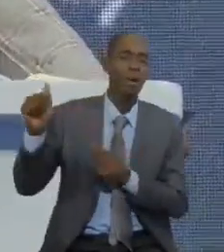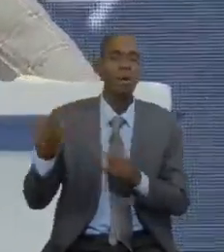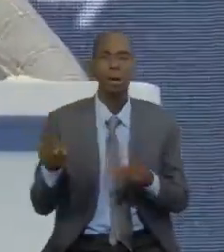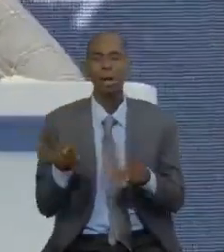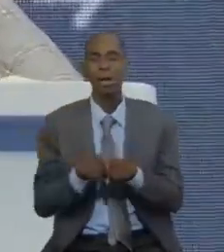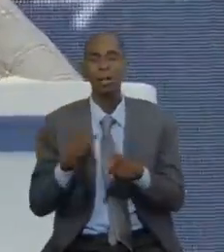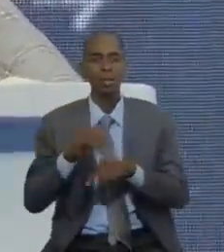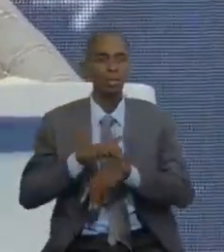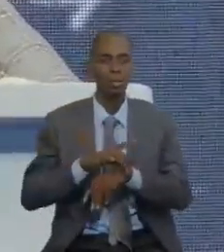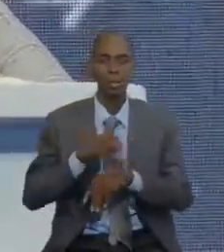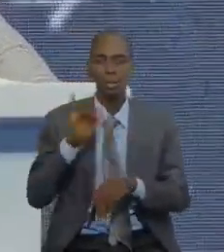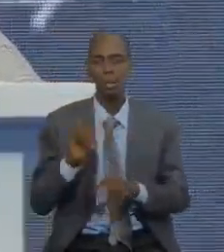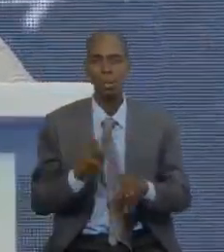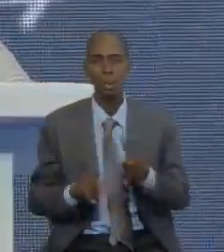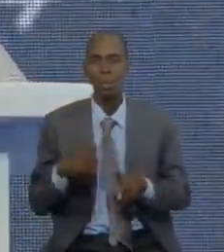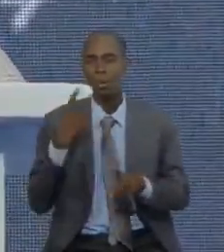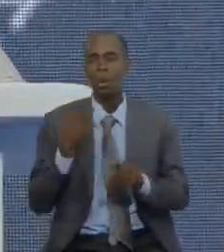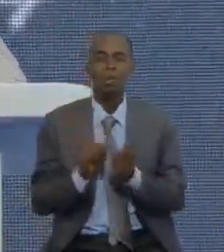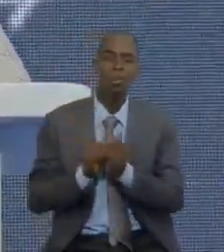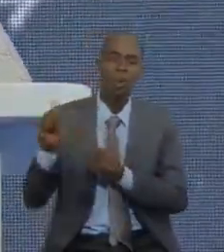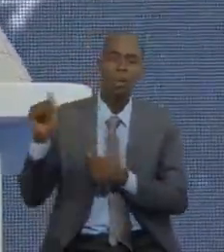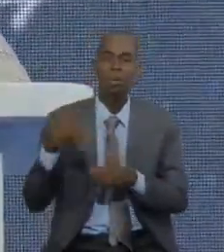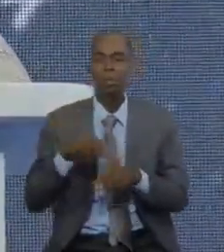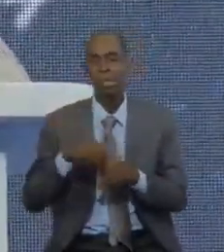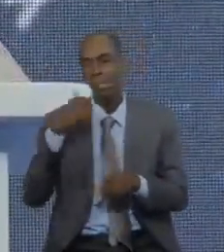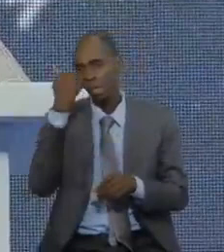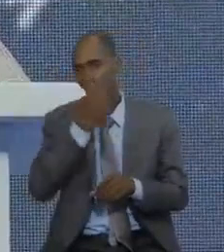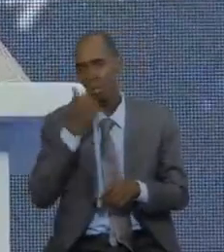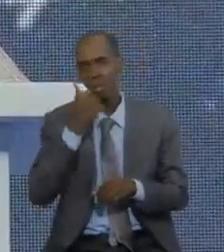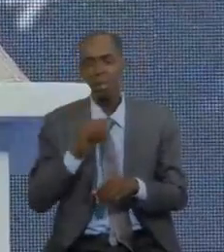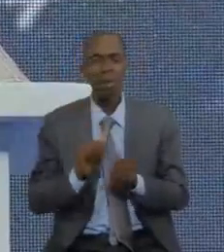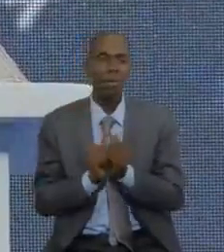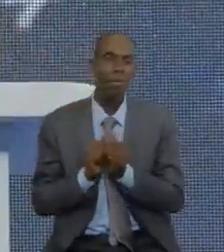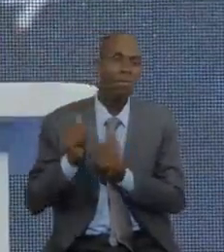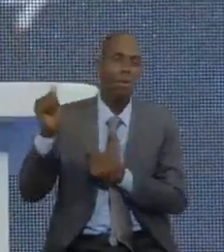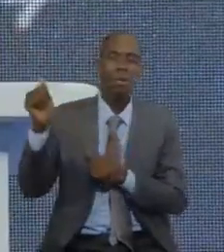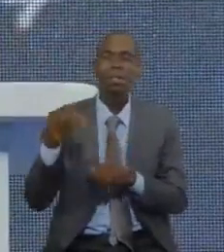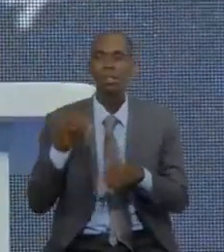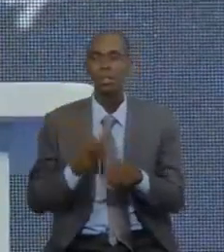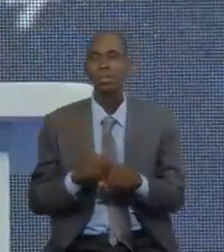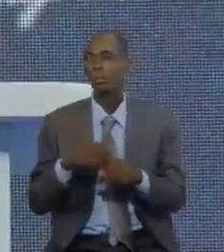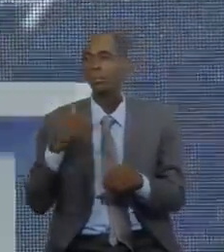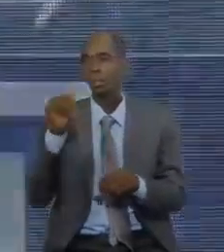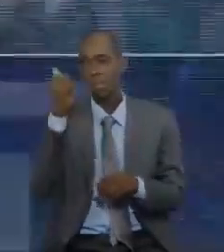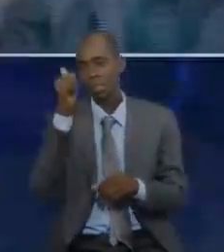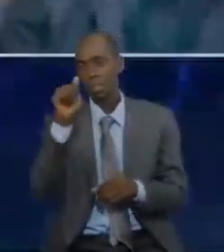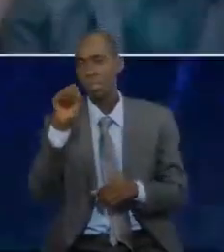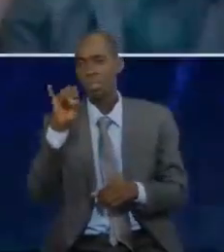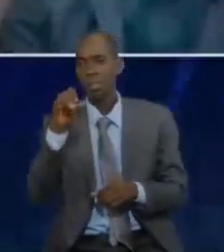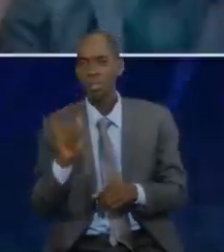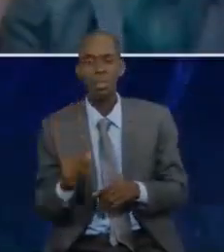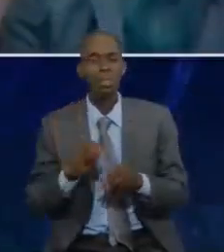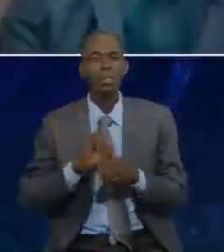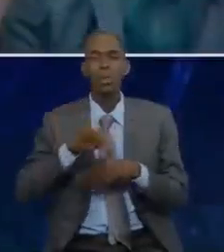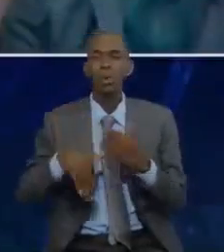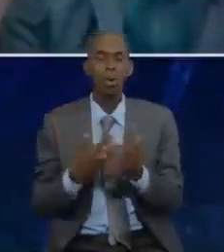are far off in Africa, who are far off in Asia, who are far off in all the continents of the